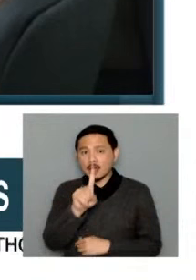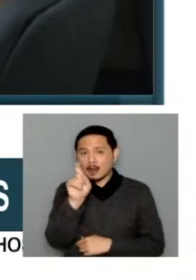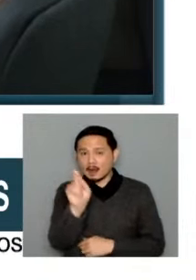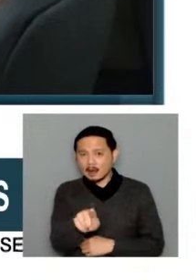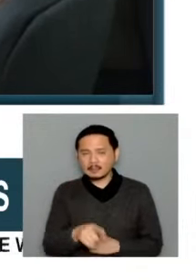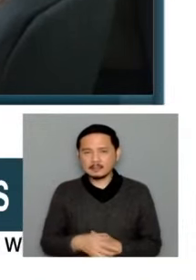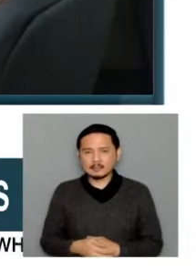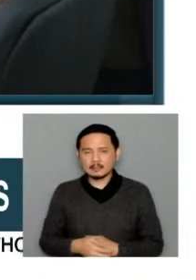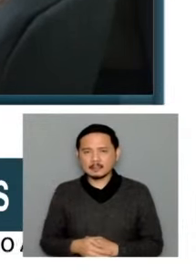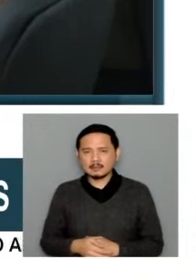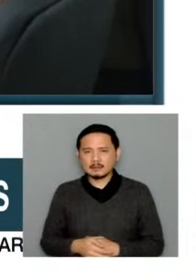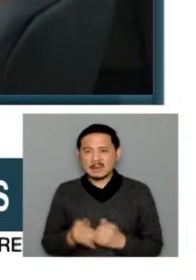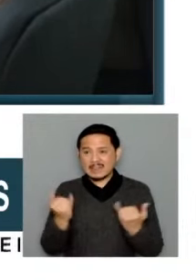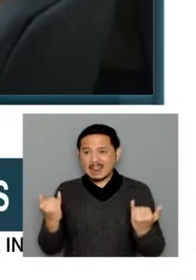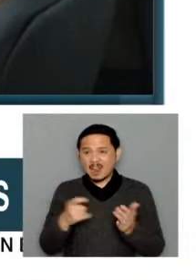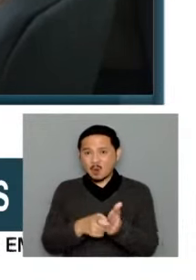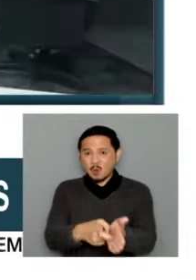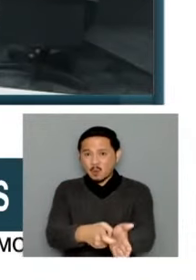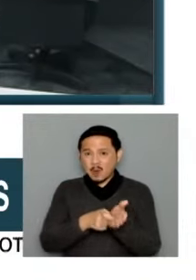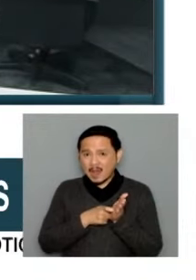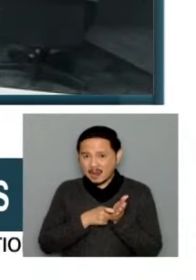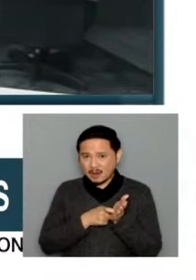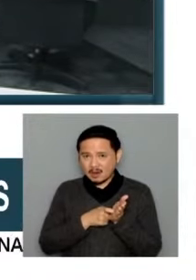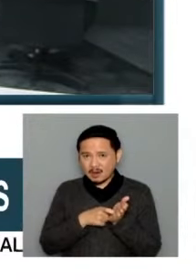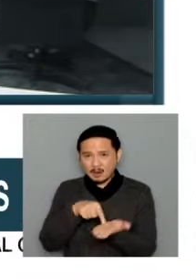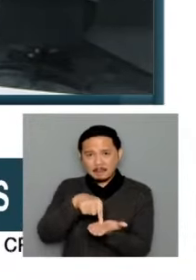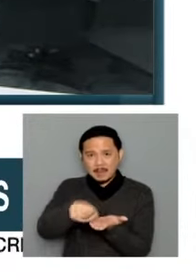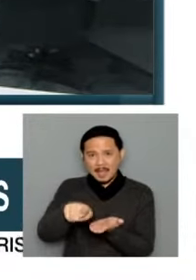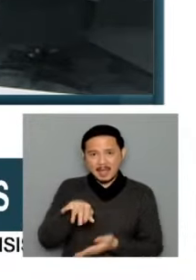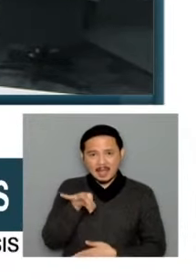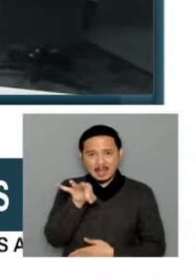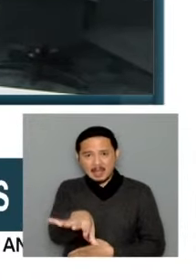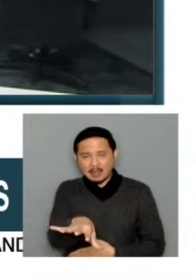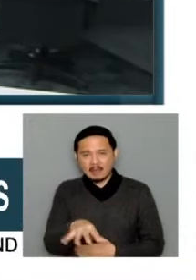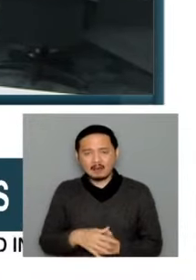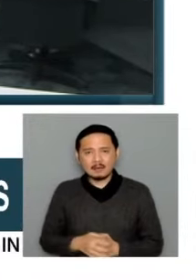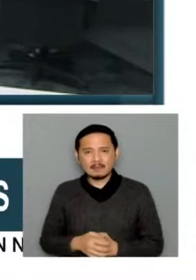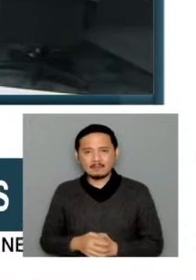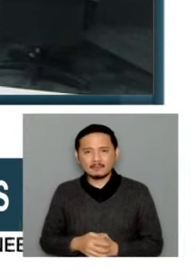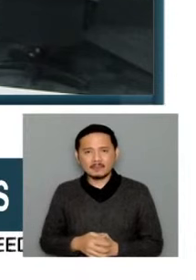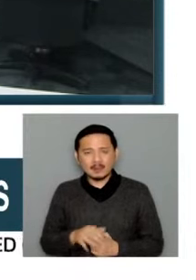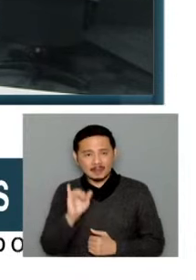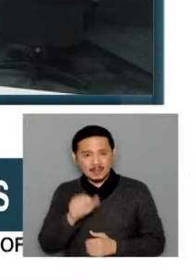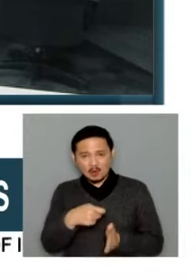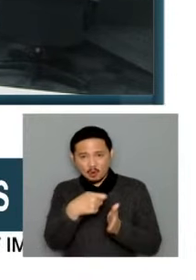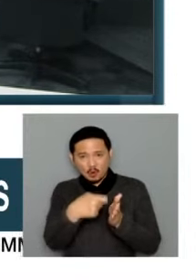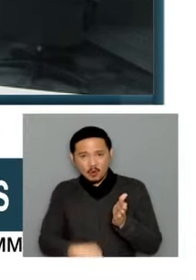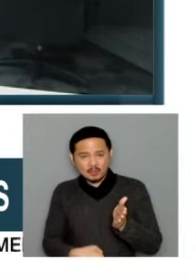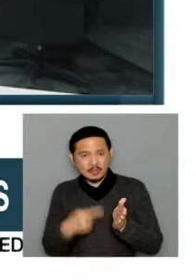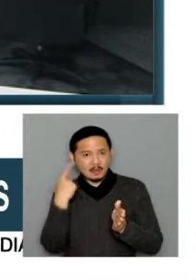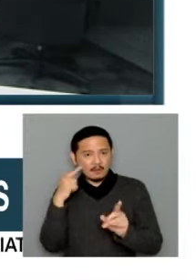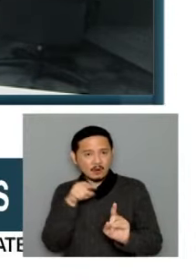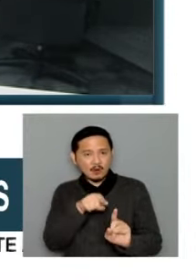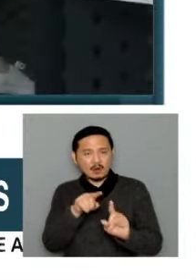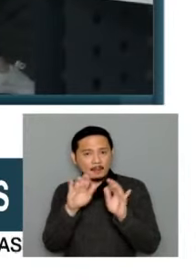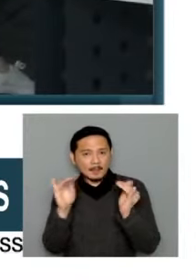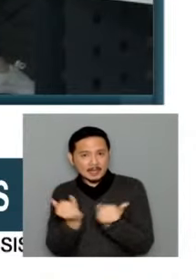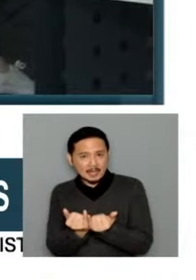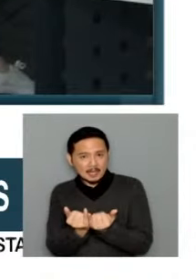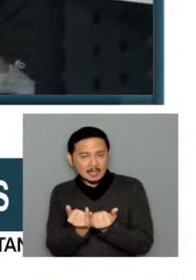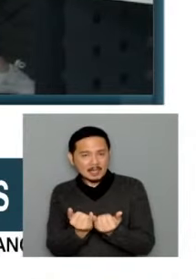it becomes mandatory, what will be the cost implications for employees,